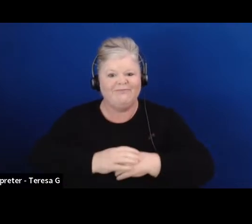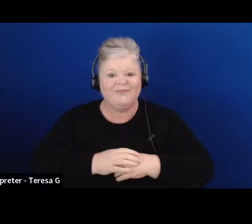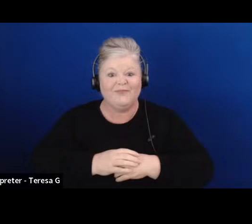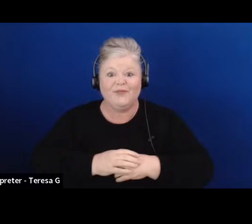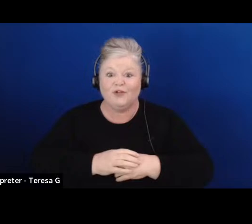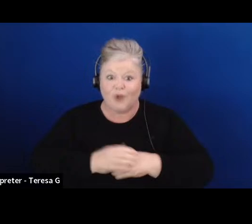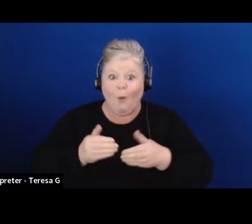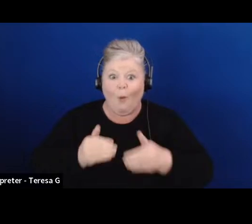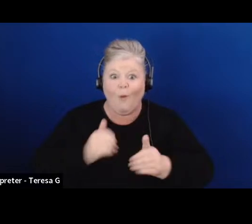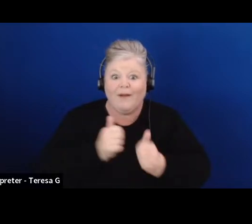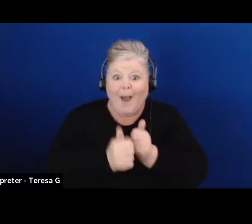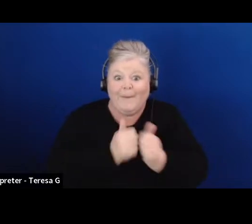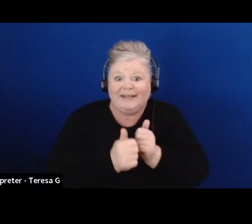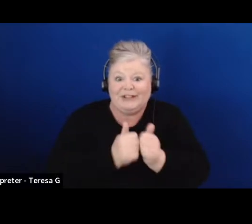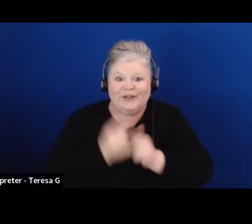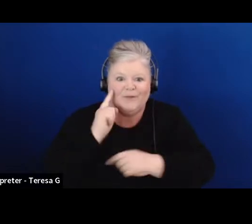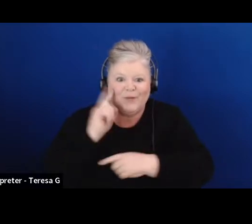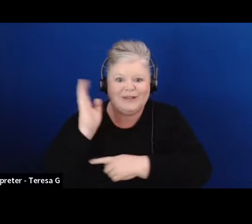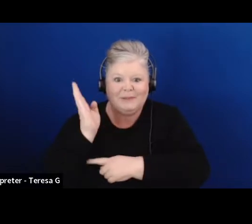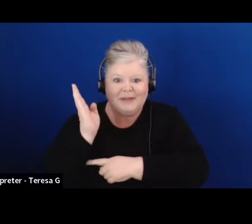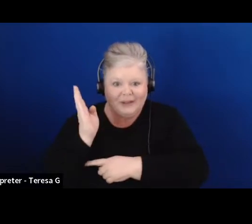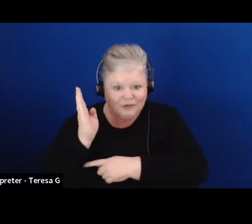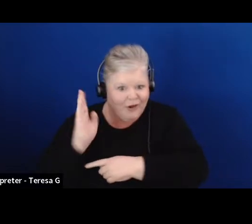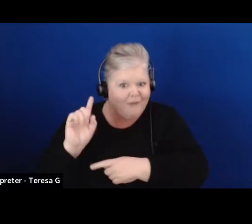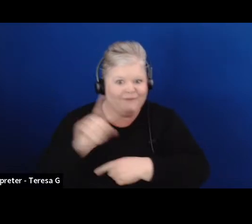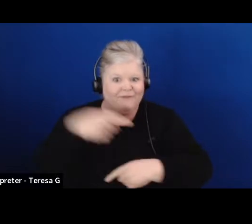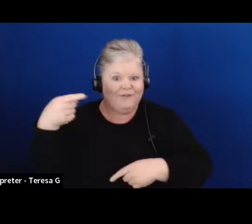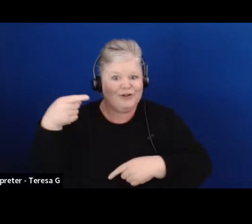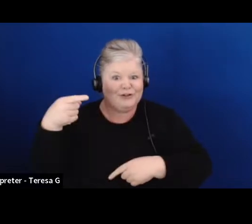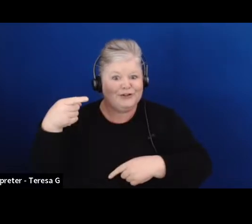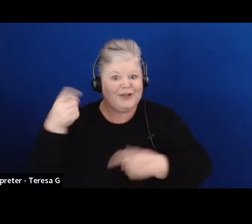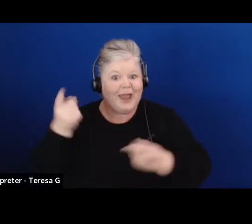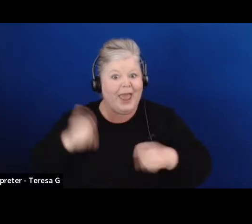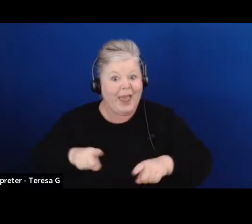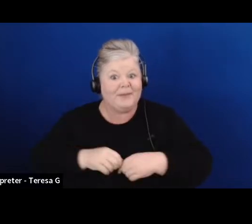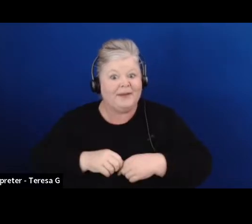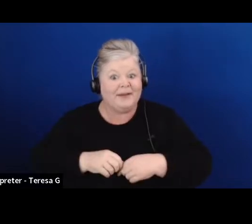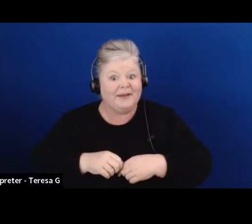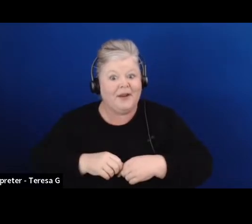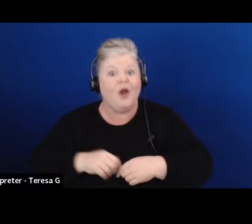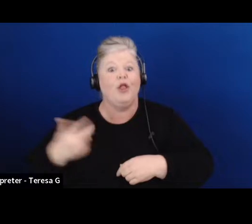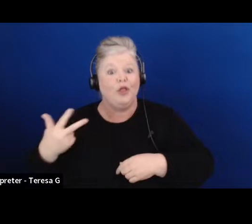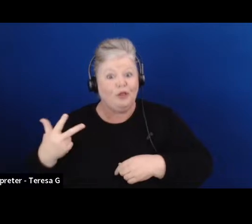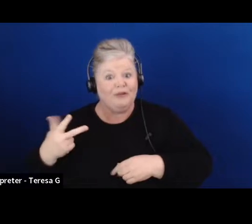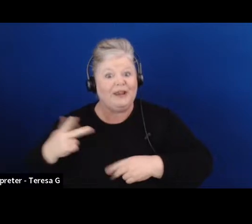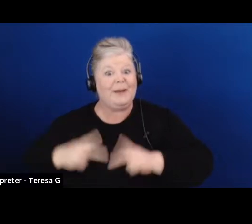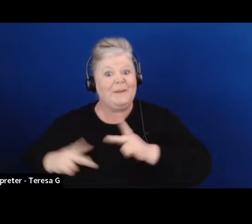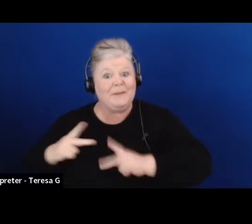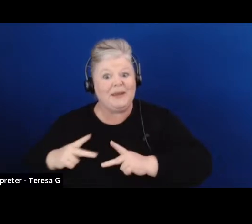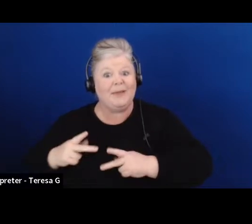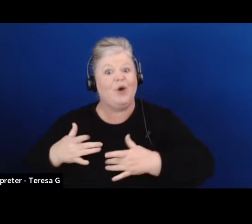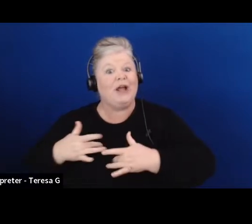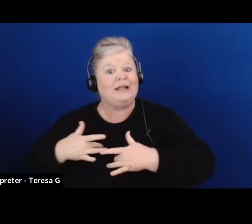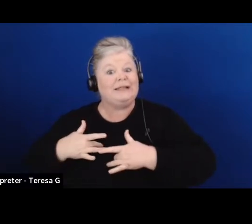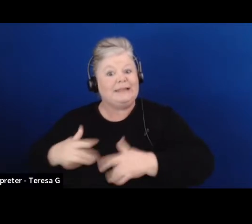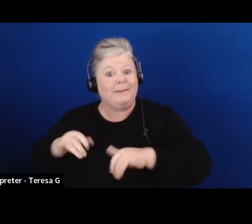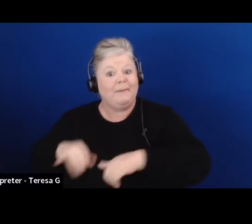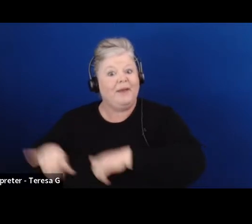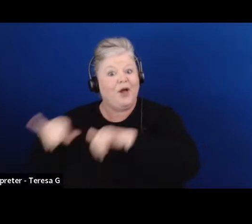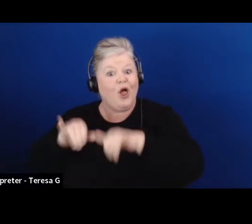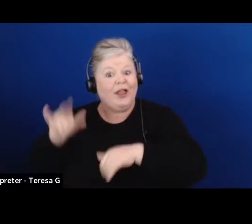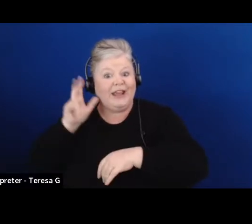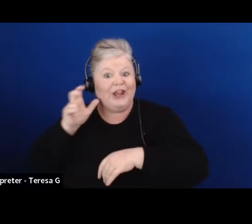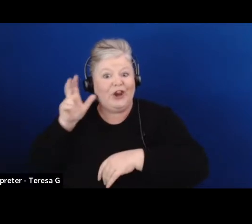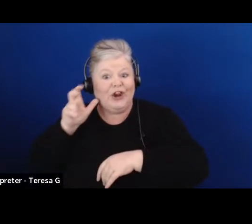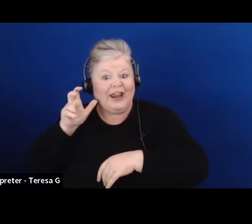contest and took first place, competing against 3 people with typical hearing. I think she's still